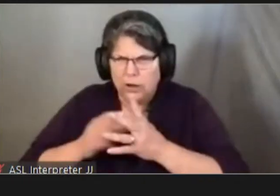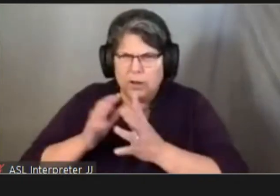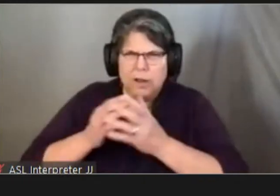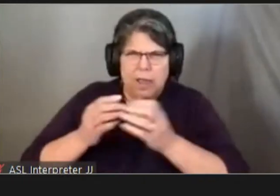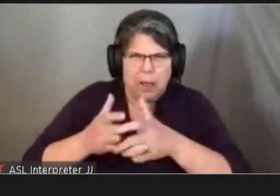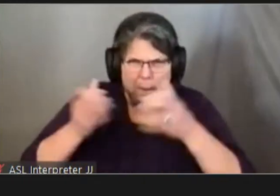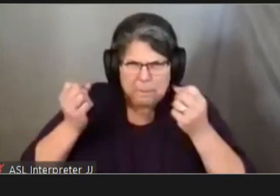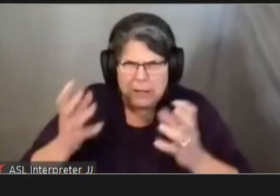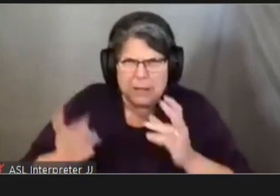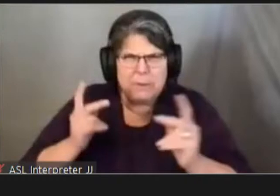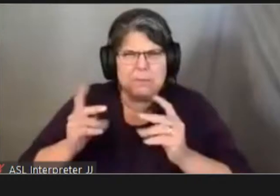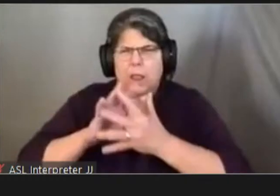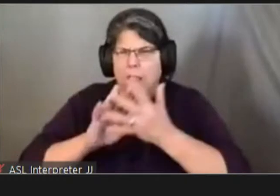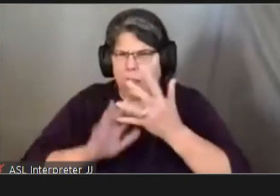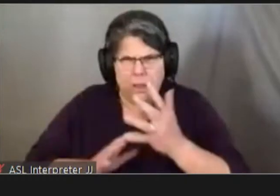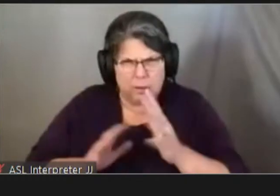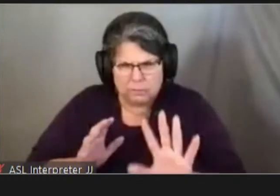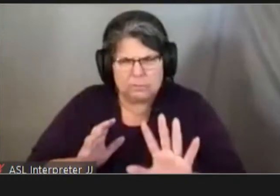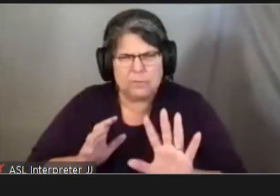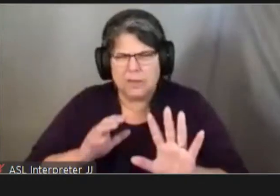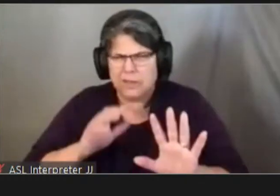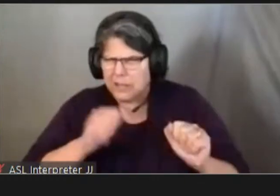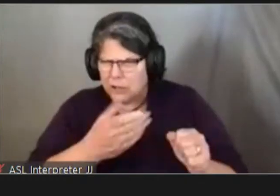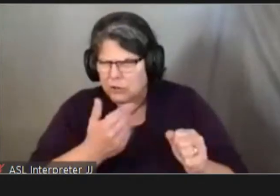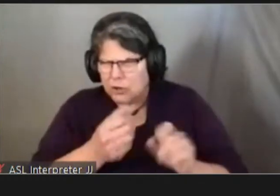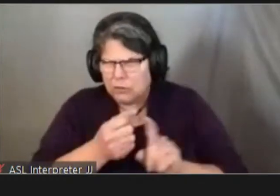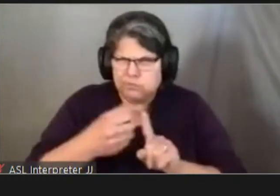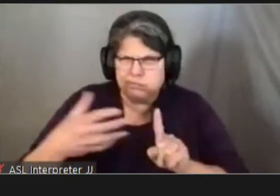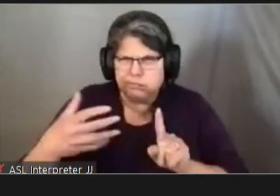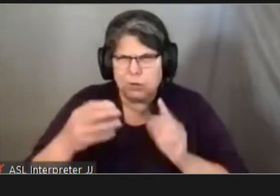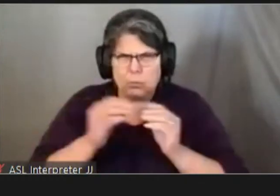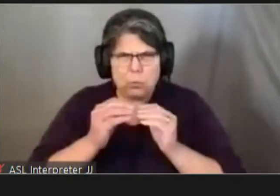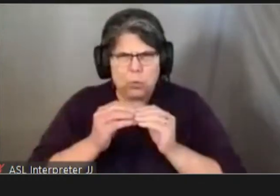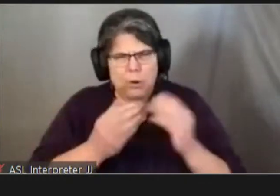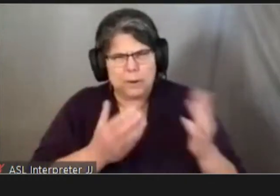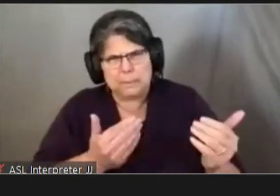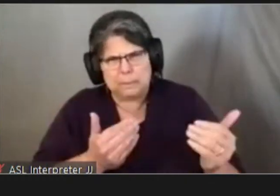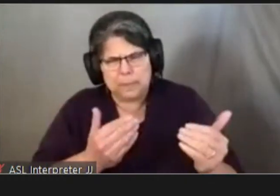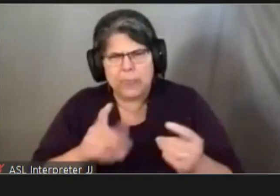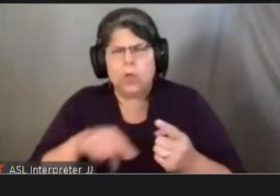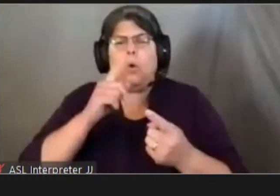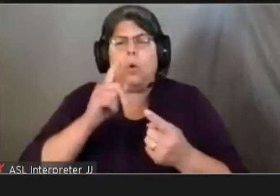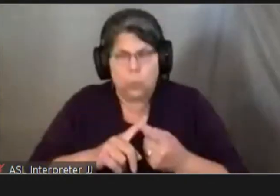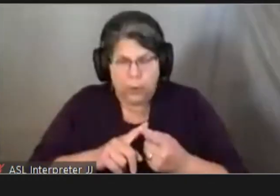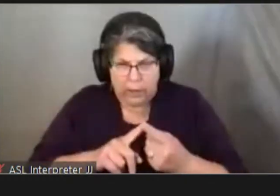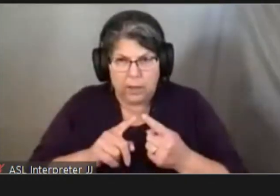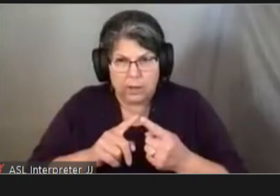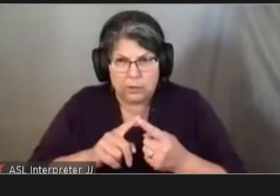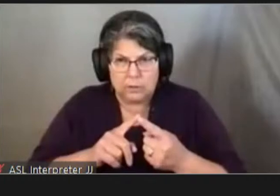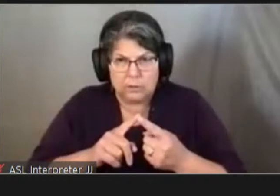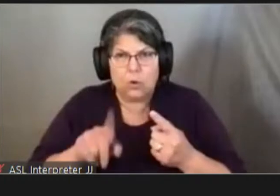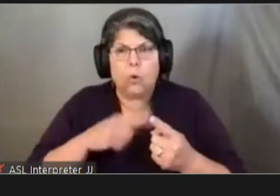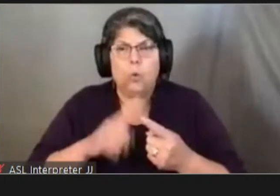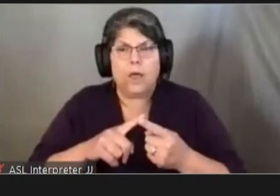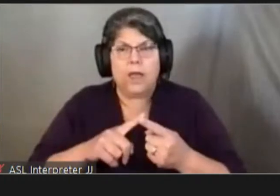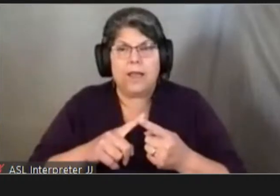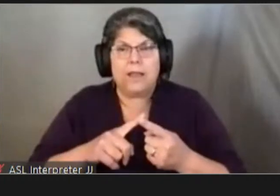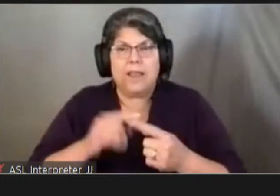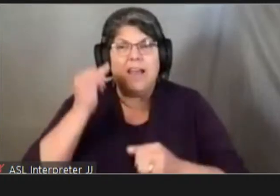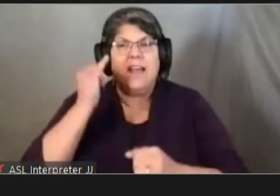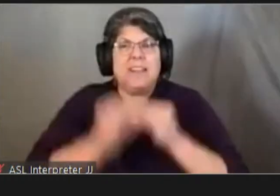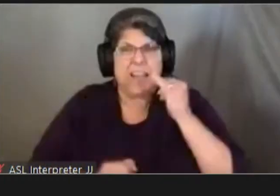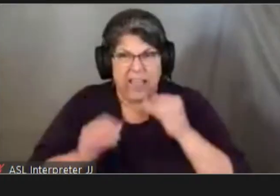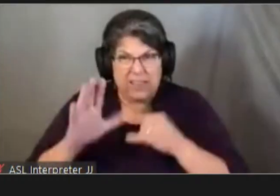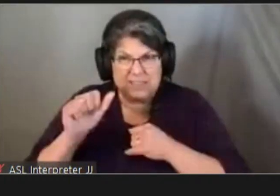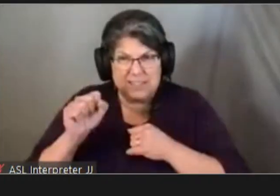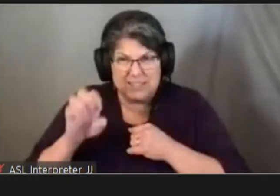wondering if you could, give us just an overview of when those cases, when the last cases were